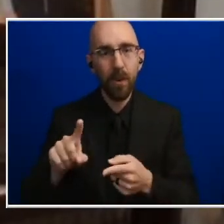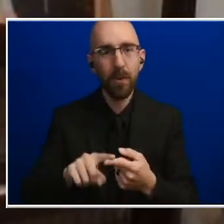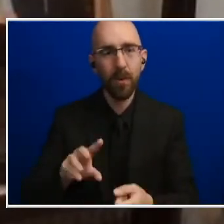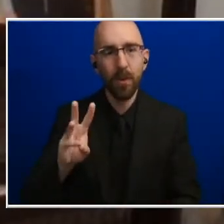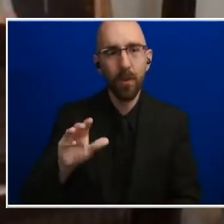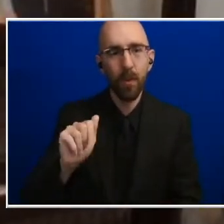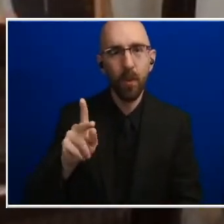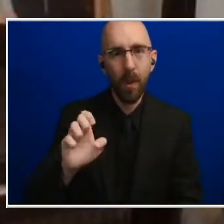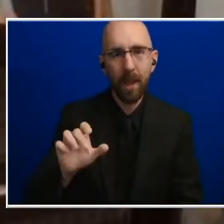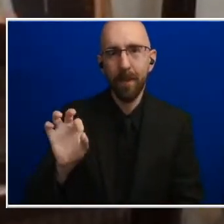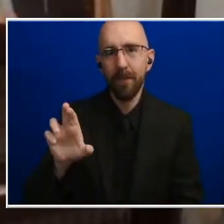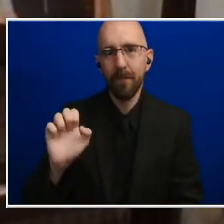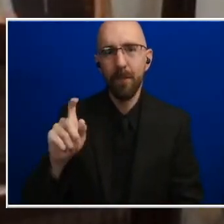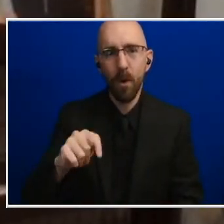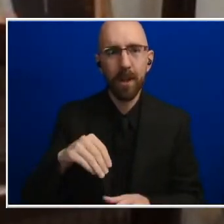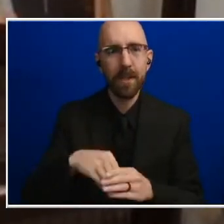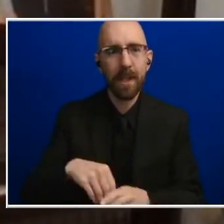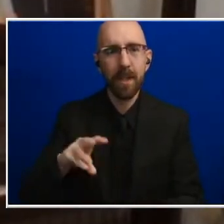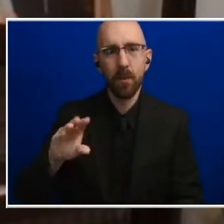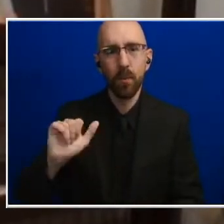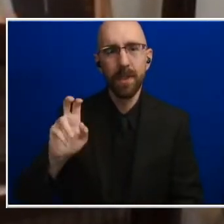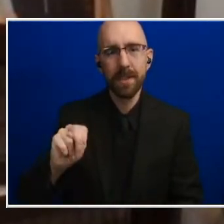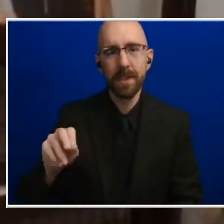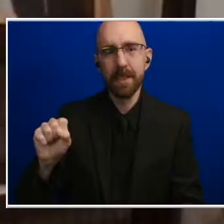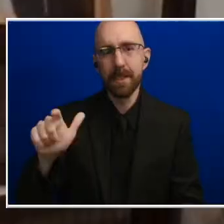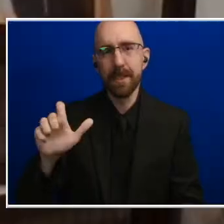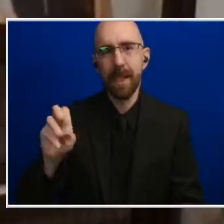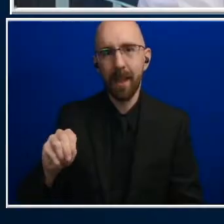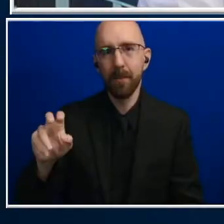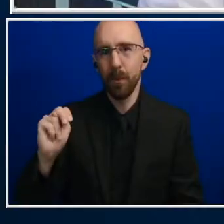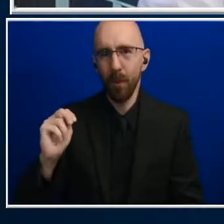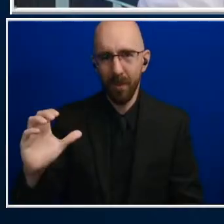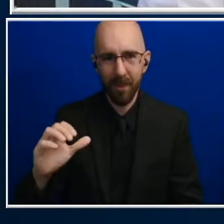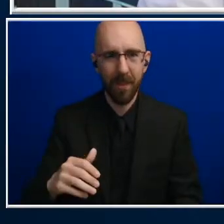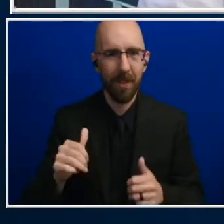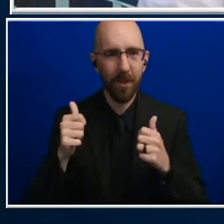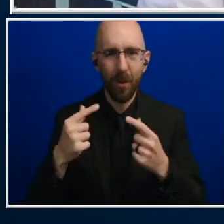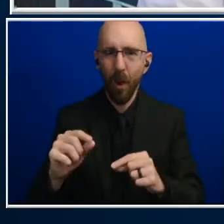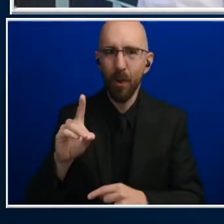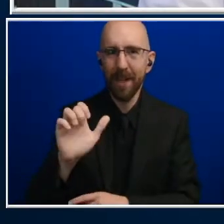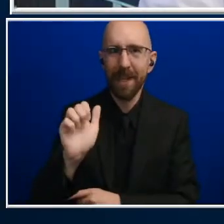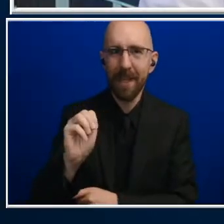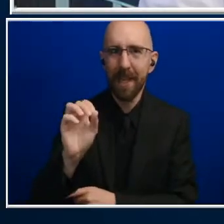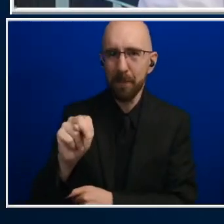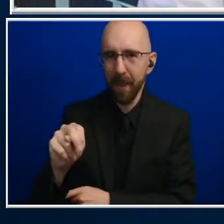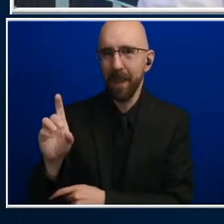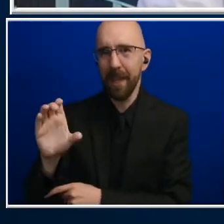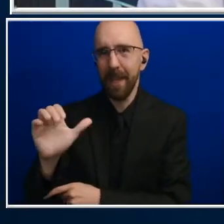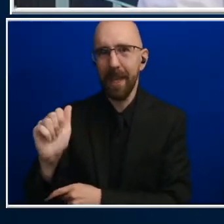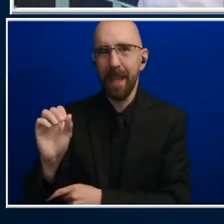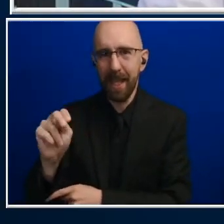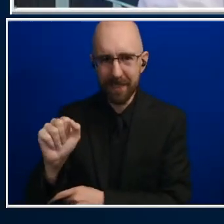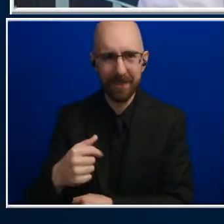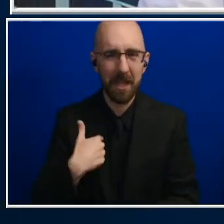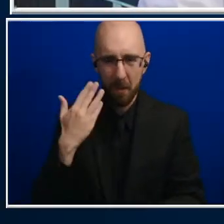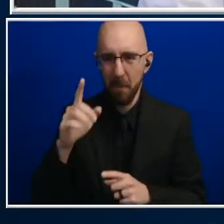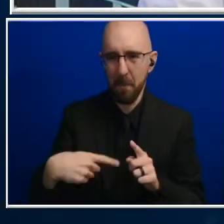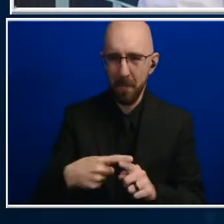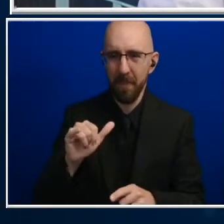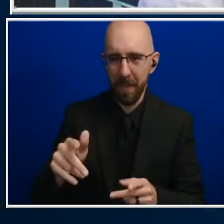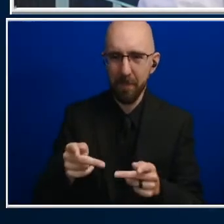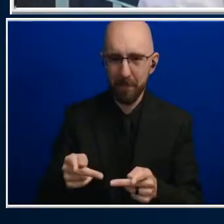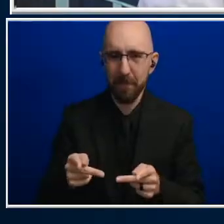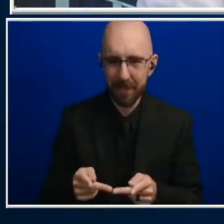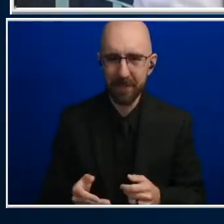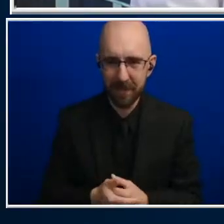in Winston-Salem, North Carolina. Go Demon Deacons. Go Deeks. I know a little bit about that place. Congratulations.